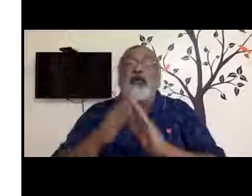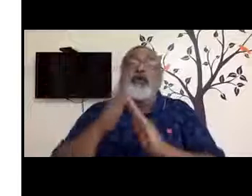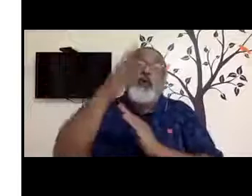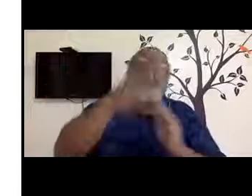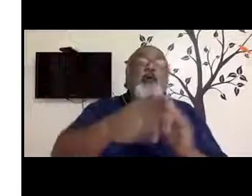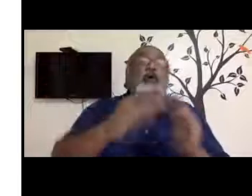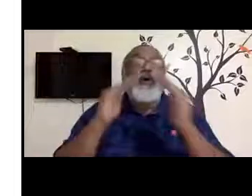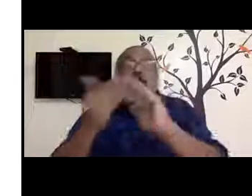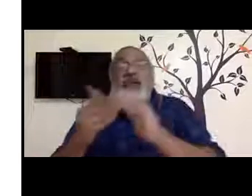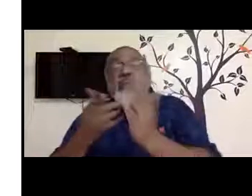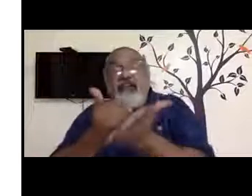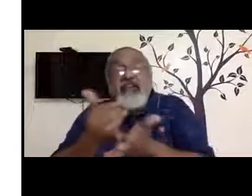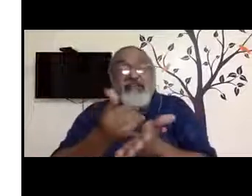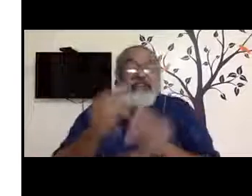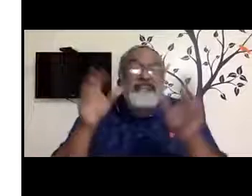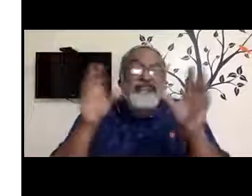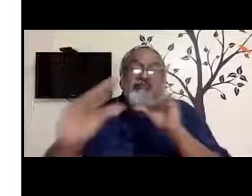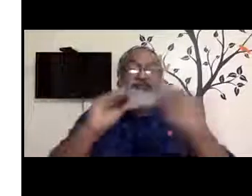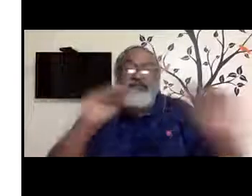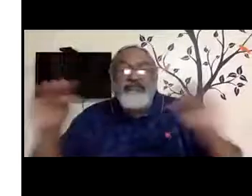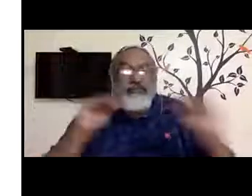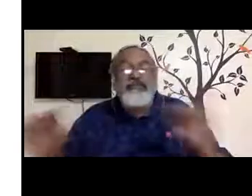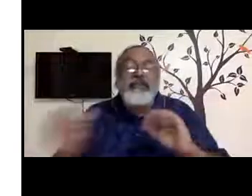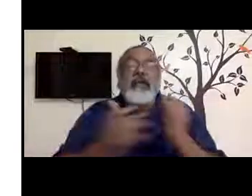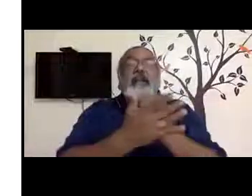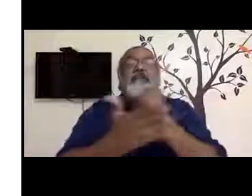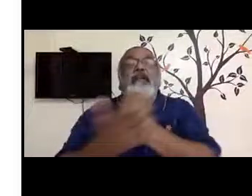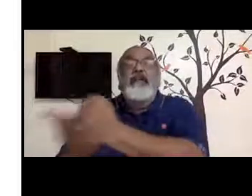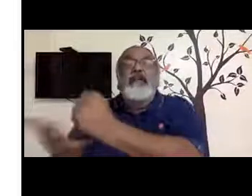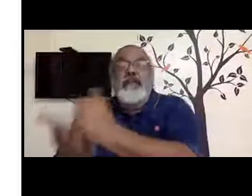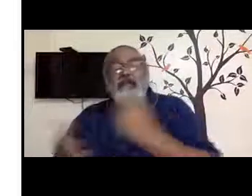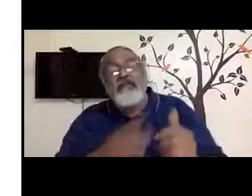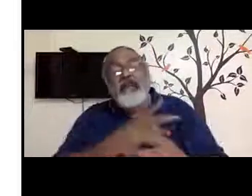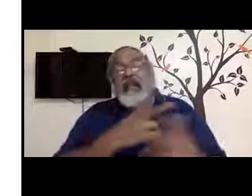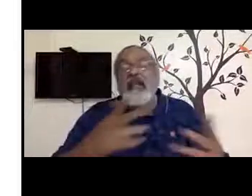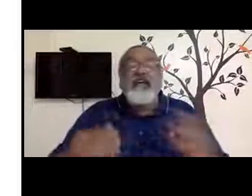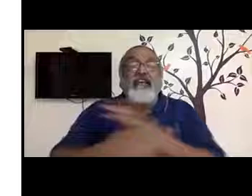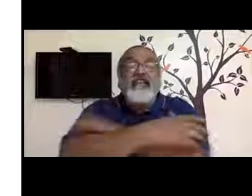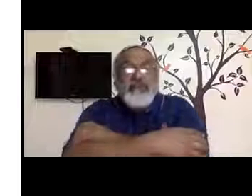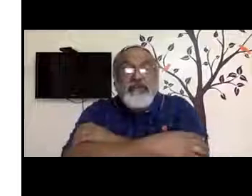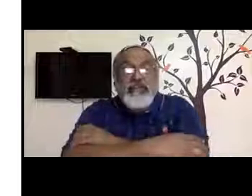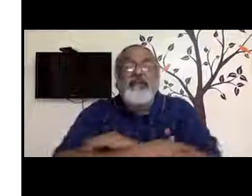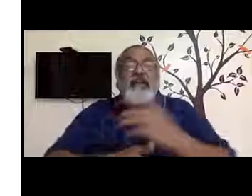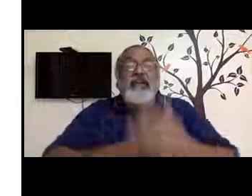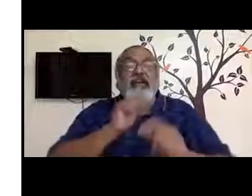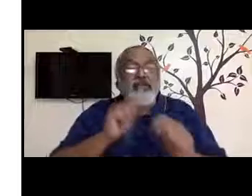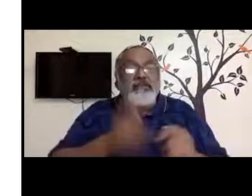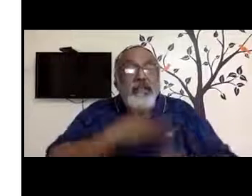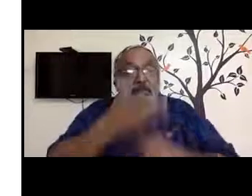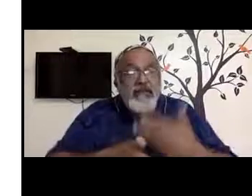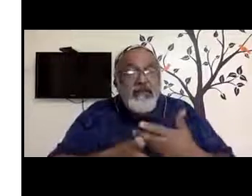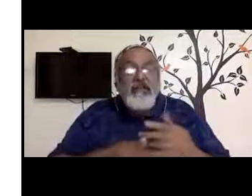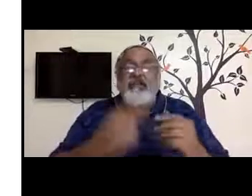at the community, at their doorstep, and provide many therapies like physiotherapy, occupational therapy, vision therapy, etc.